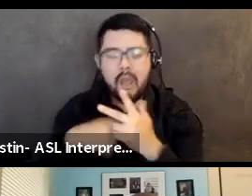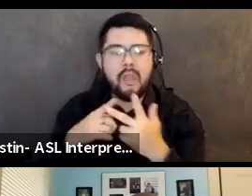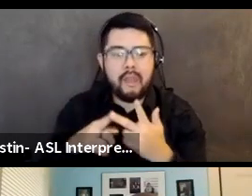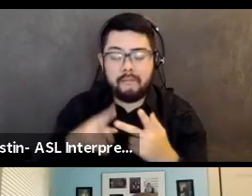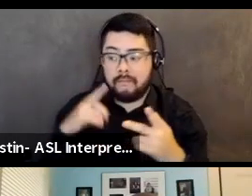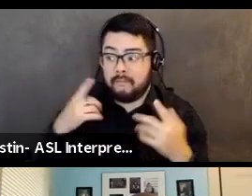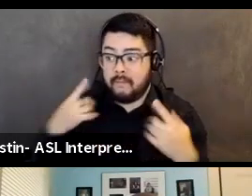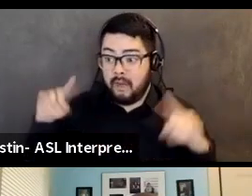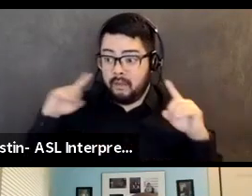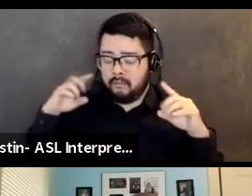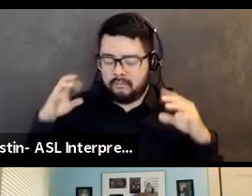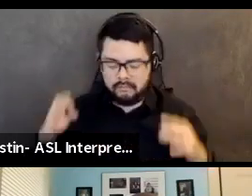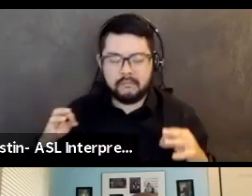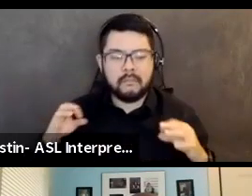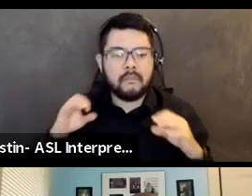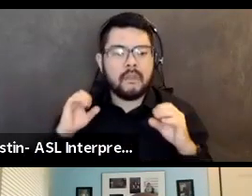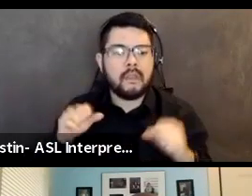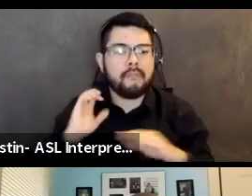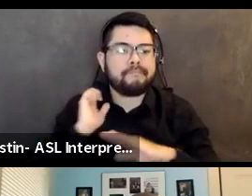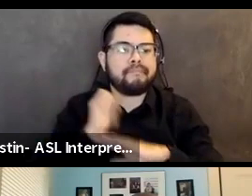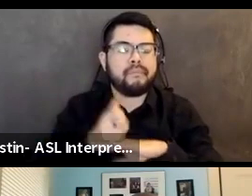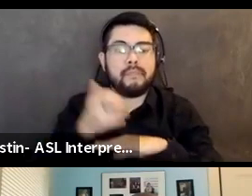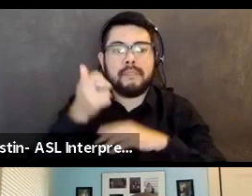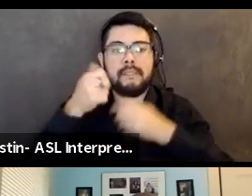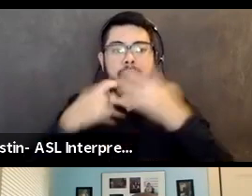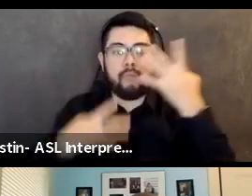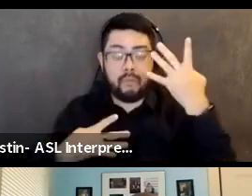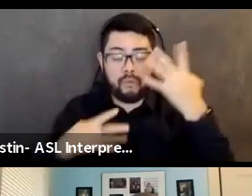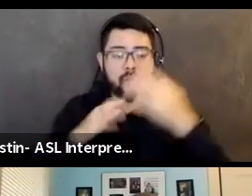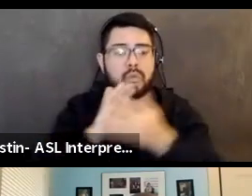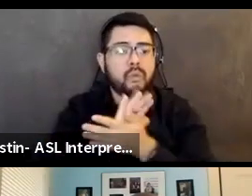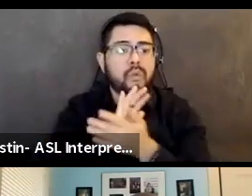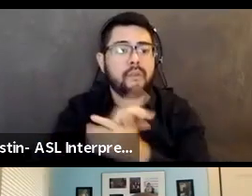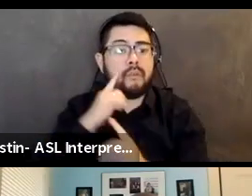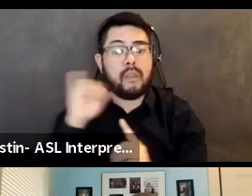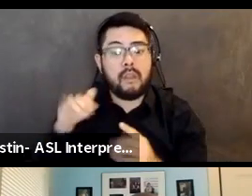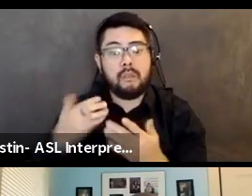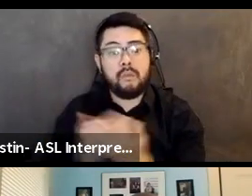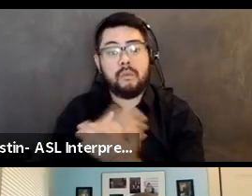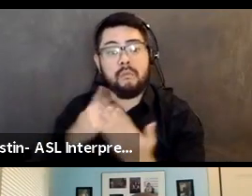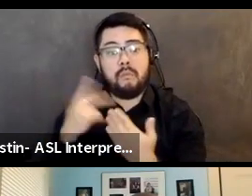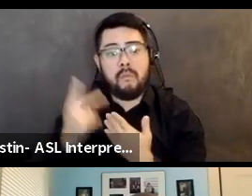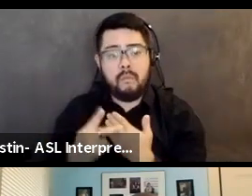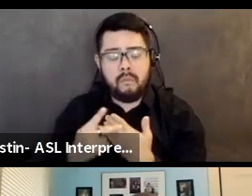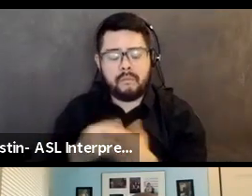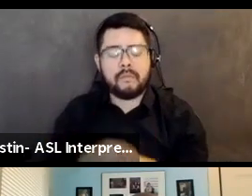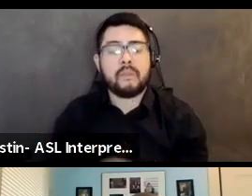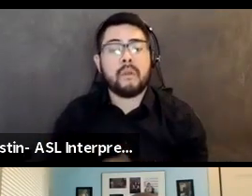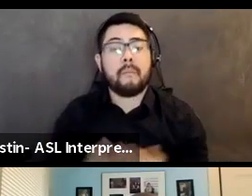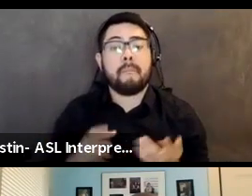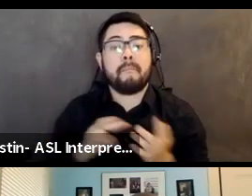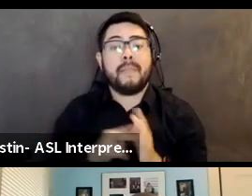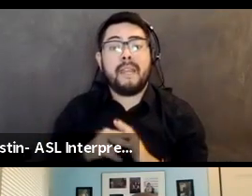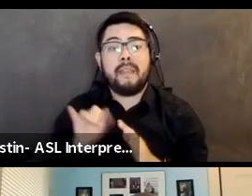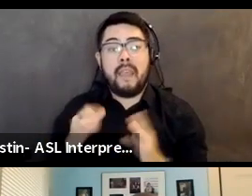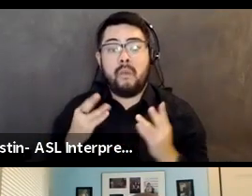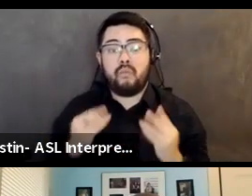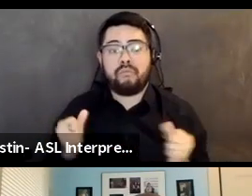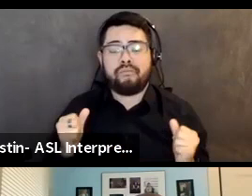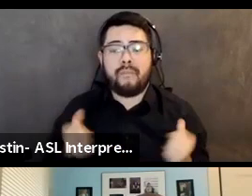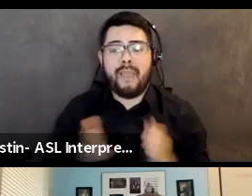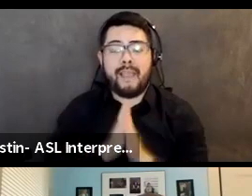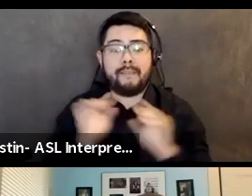probably a significant number of schools and so the resolution asks the district to develop this